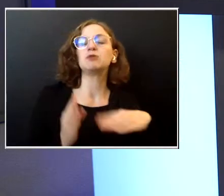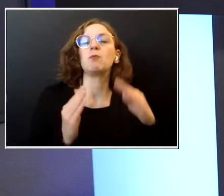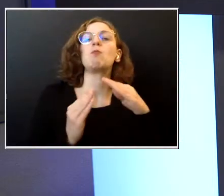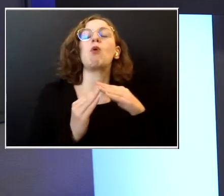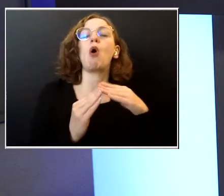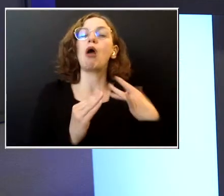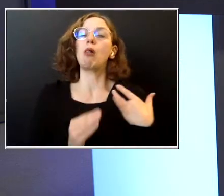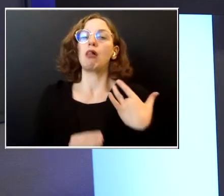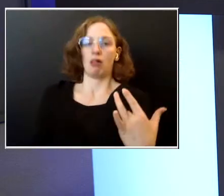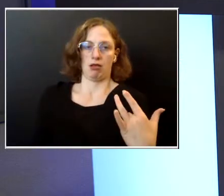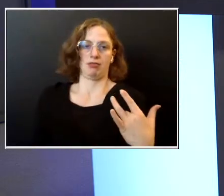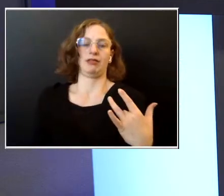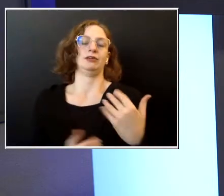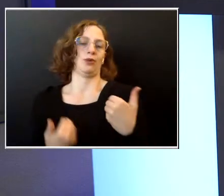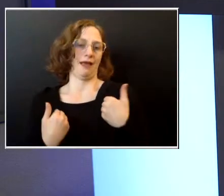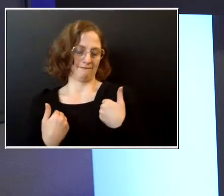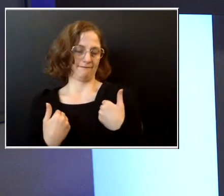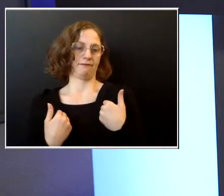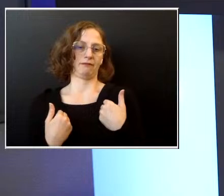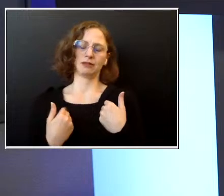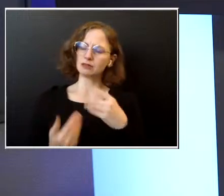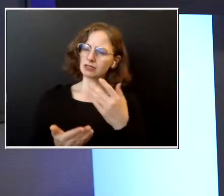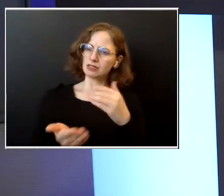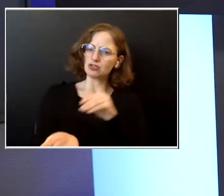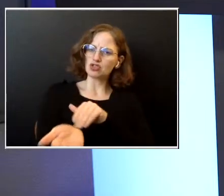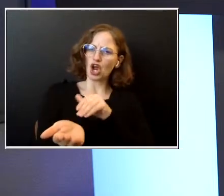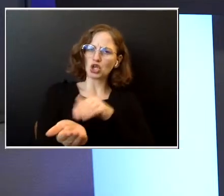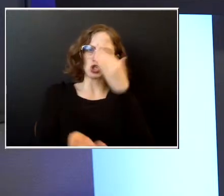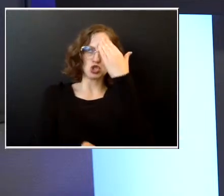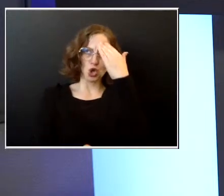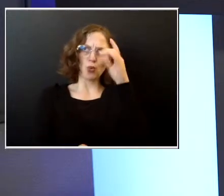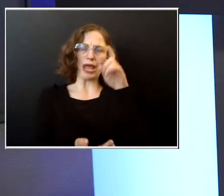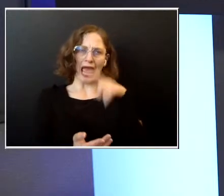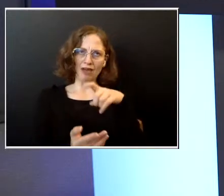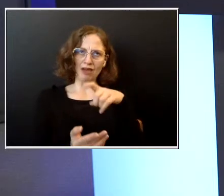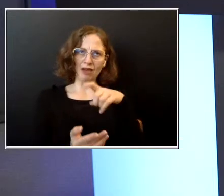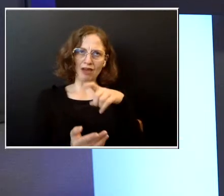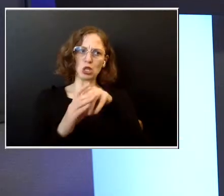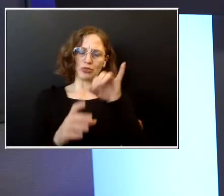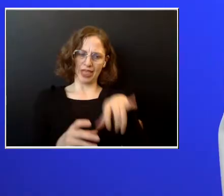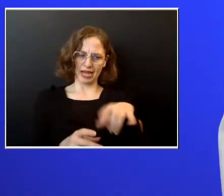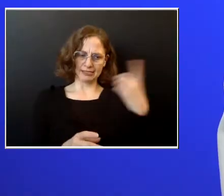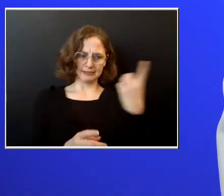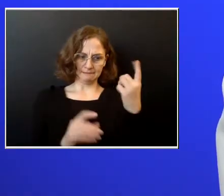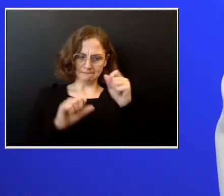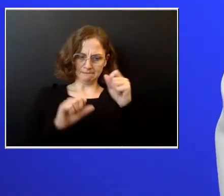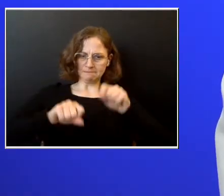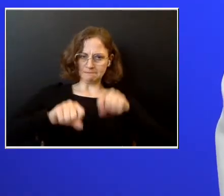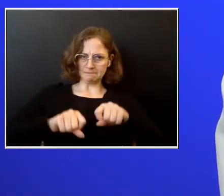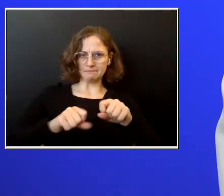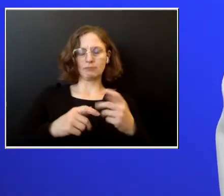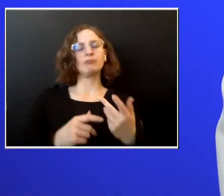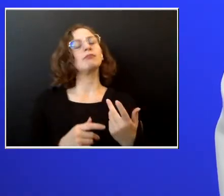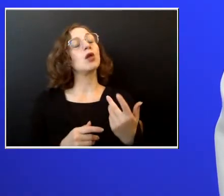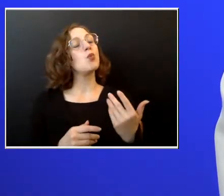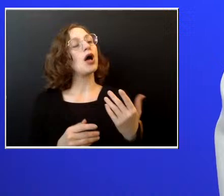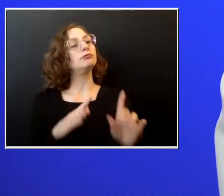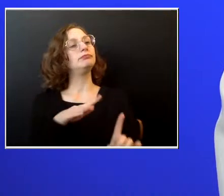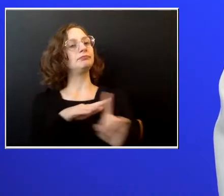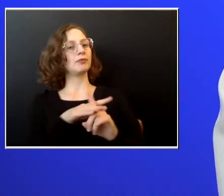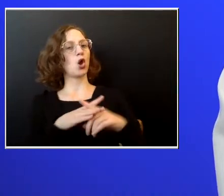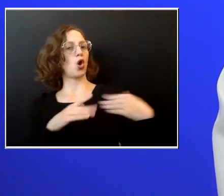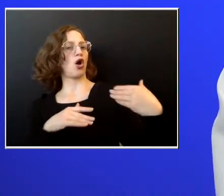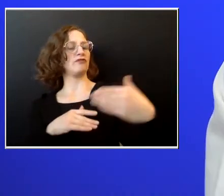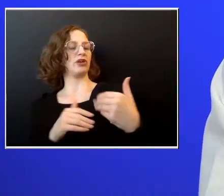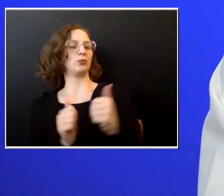even consider Moya Moya? If it's so rare, how would a doctor know to consider it? Well, it occurs often in young people. I mean,